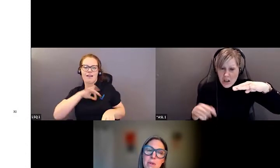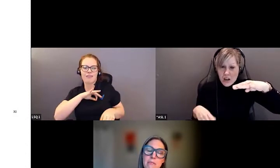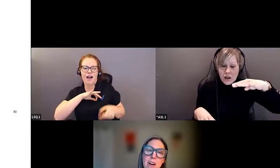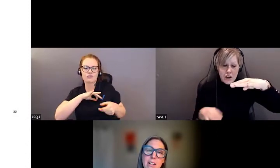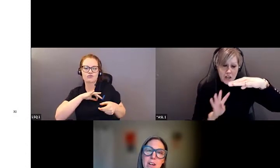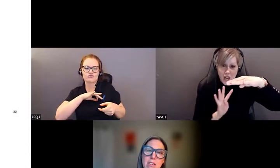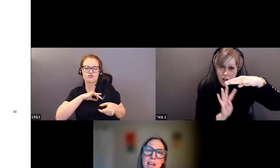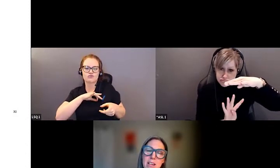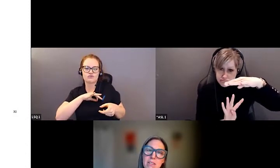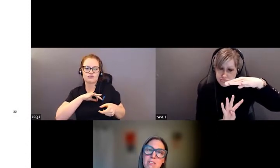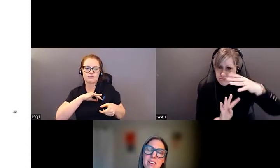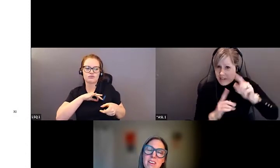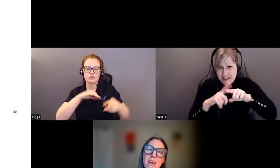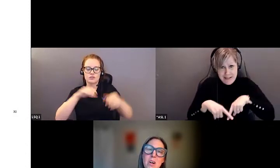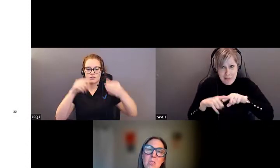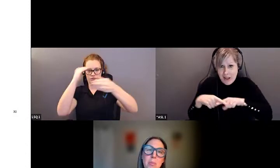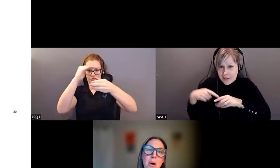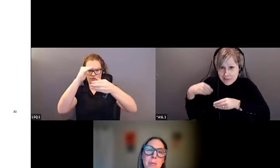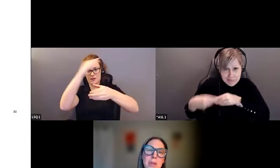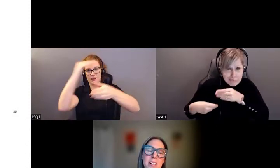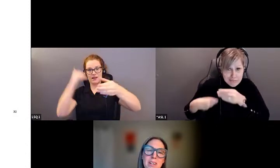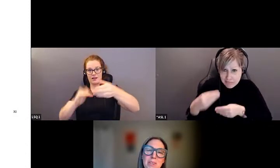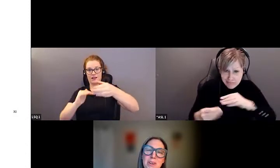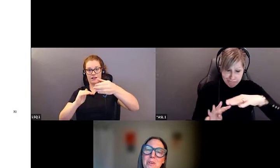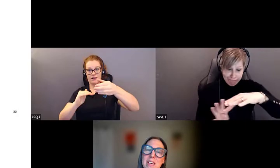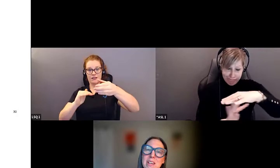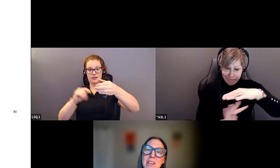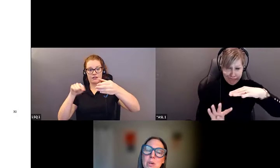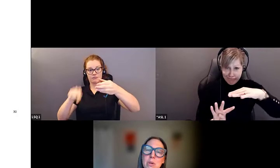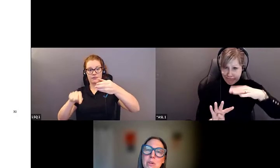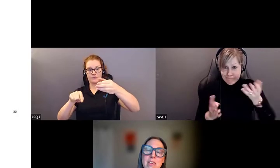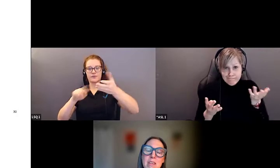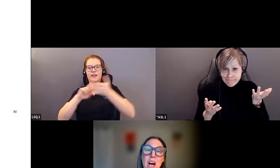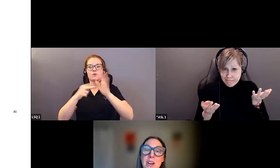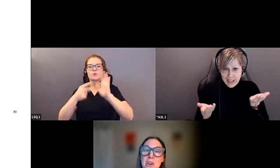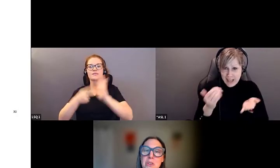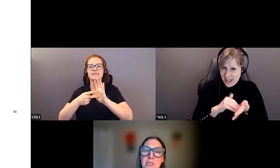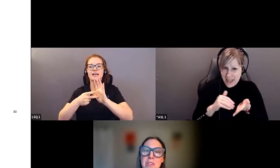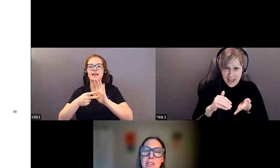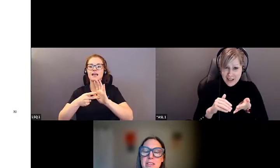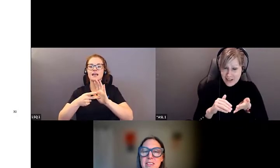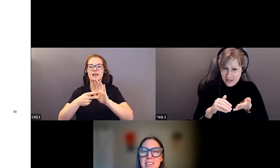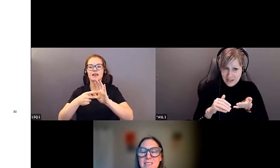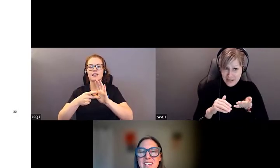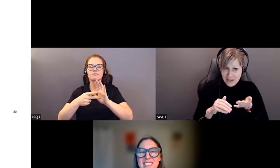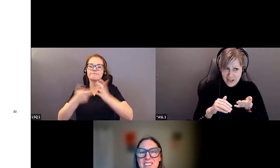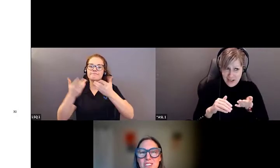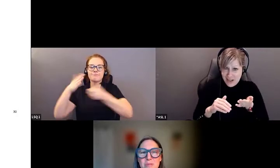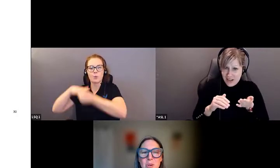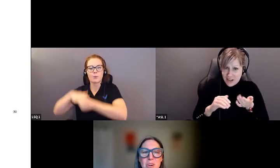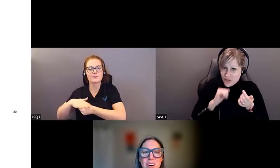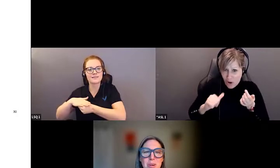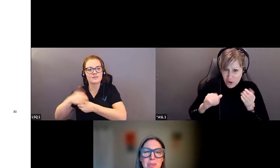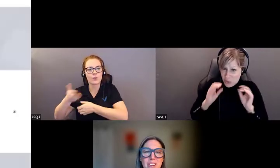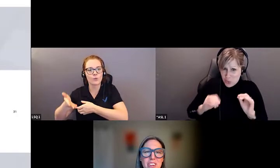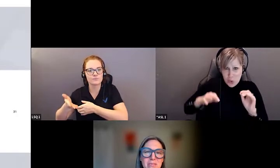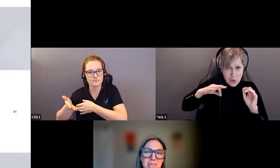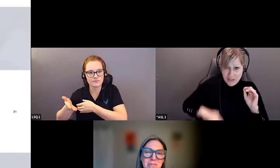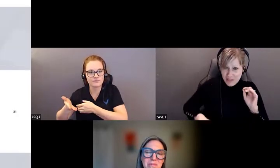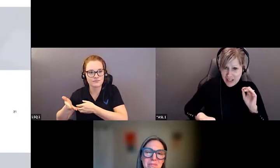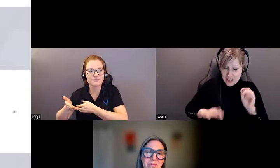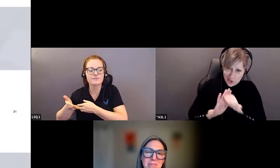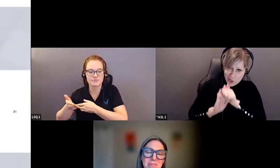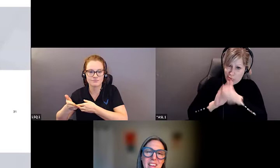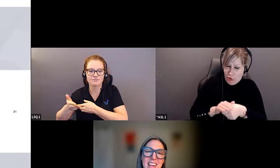us, we find ourselves on the bottom of the coin, we receive unearned disadvantage or